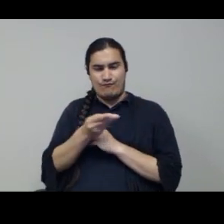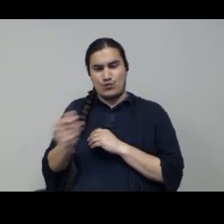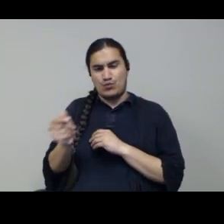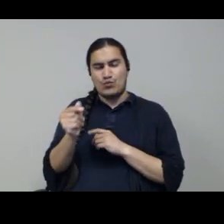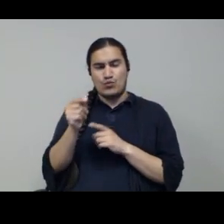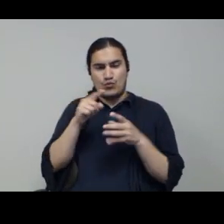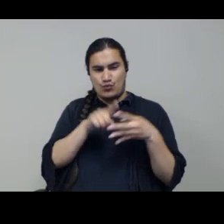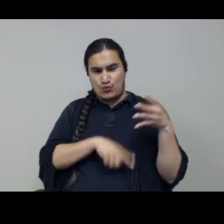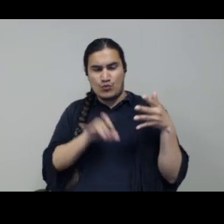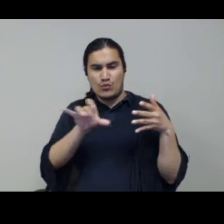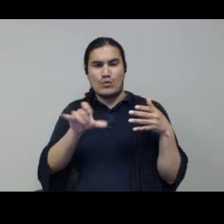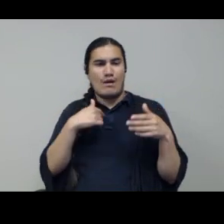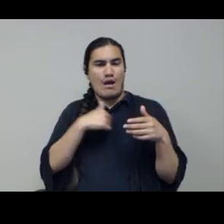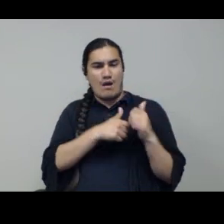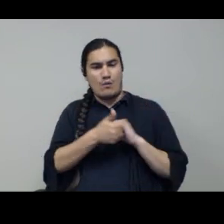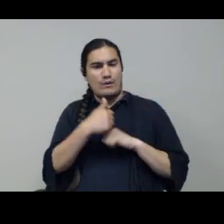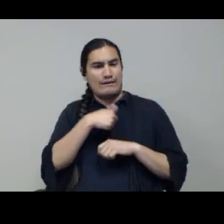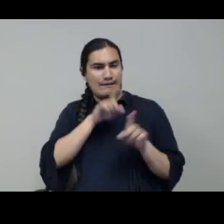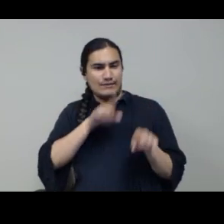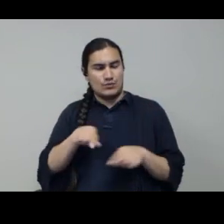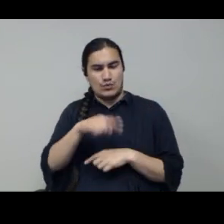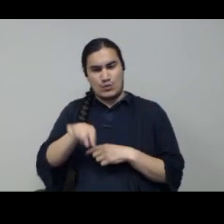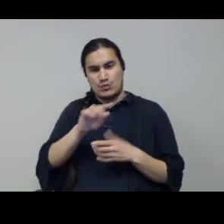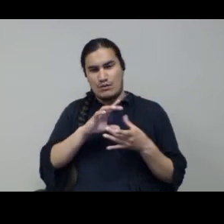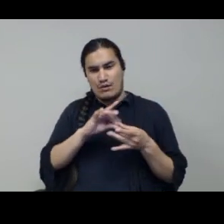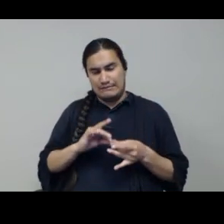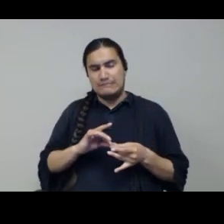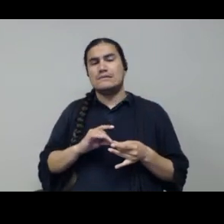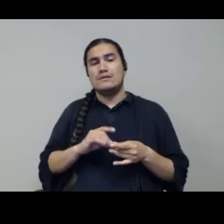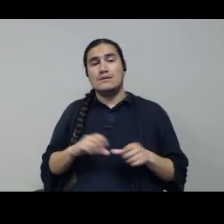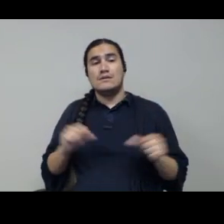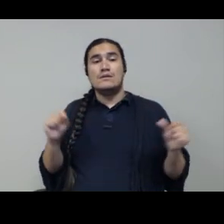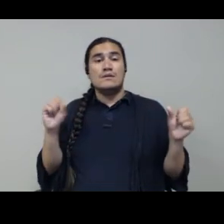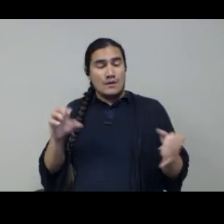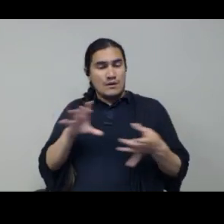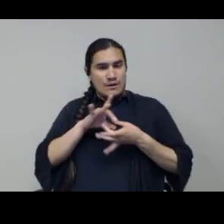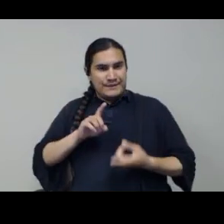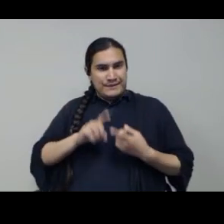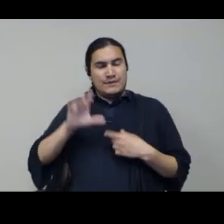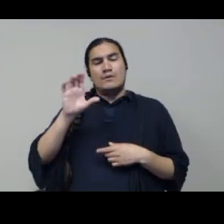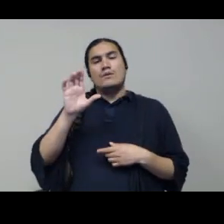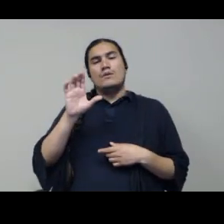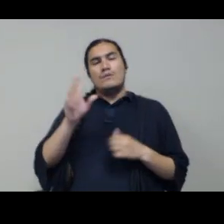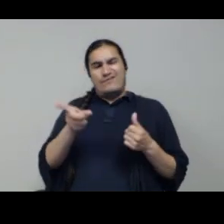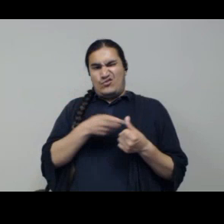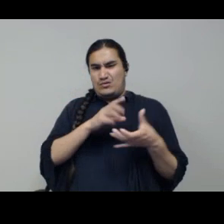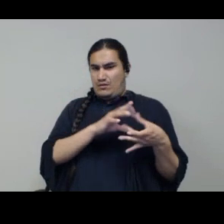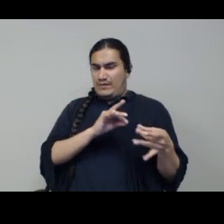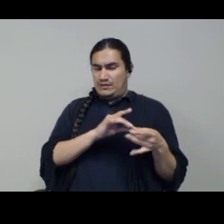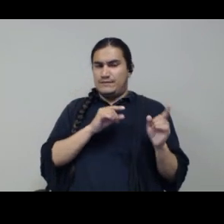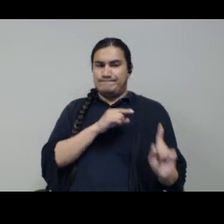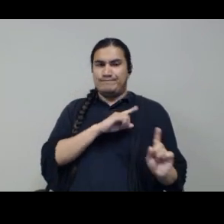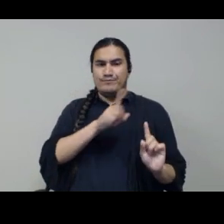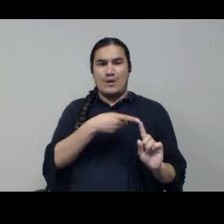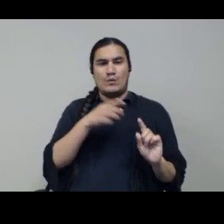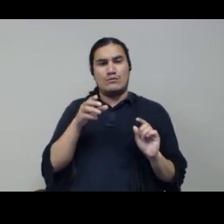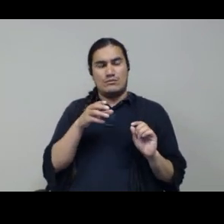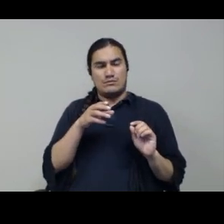the, how we address a few of the comments. So in regards to the first comment about